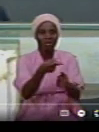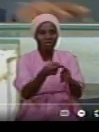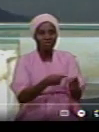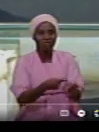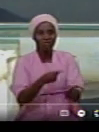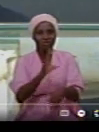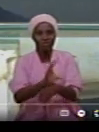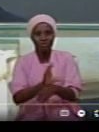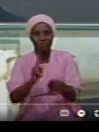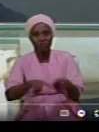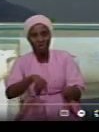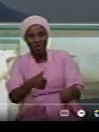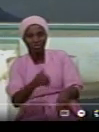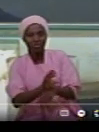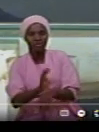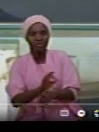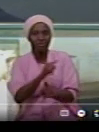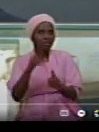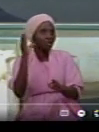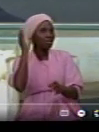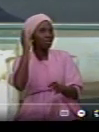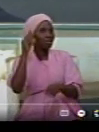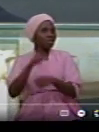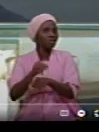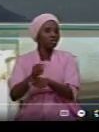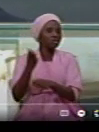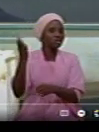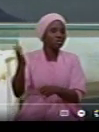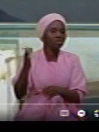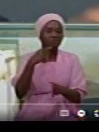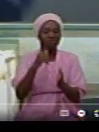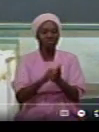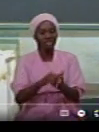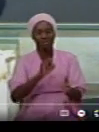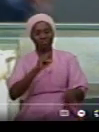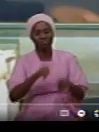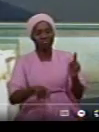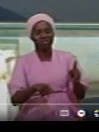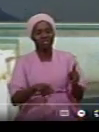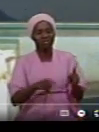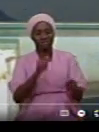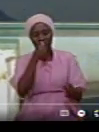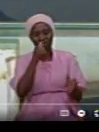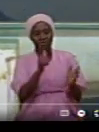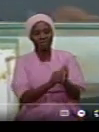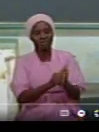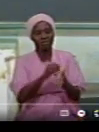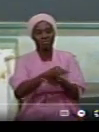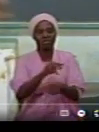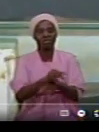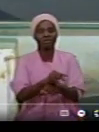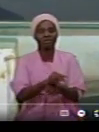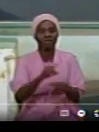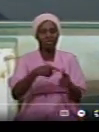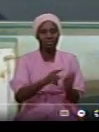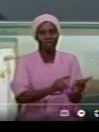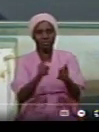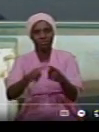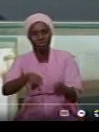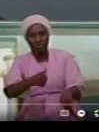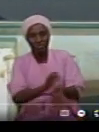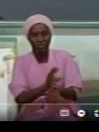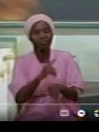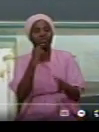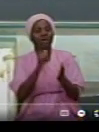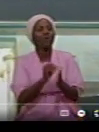you hear the message there, I can't stand that one. And so they go to another, and they say, this is okay for me